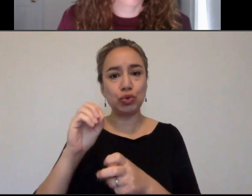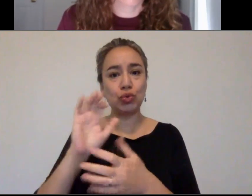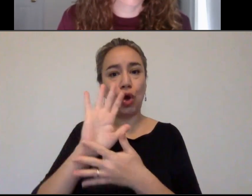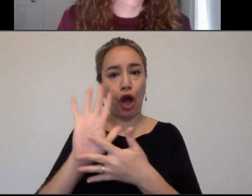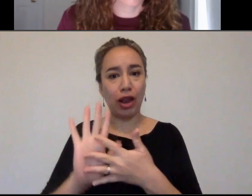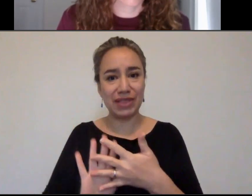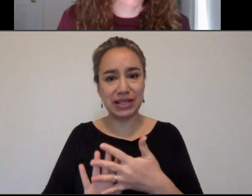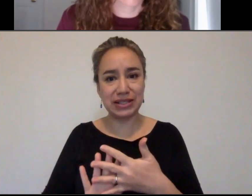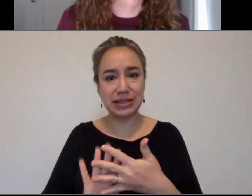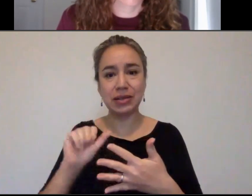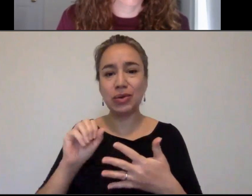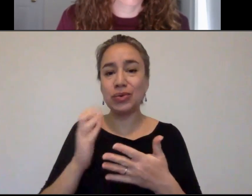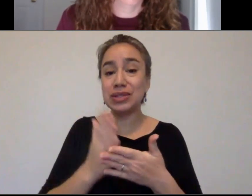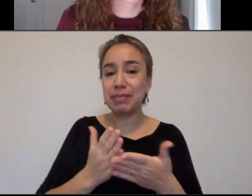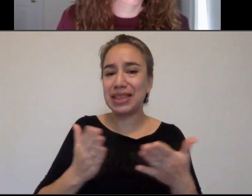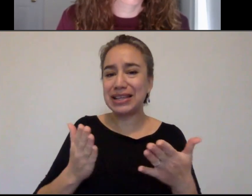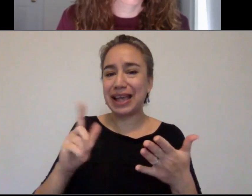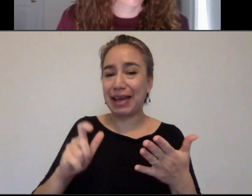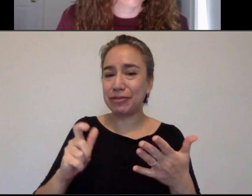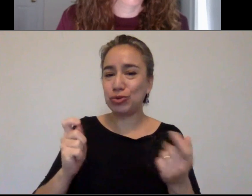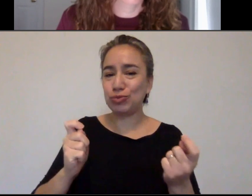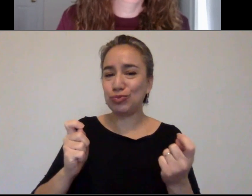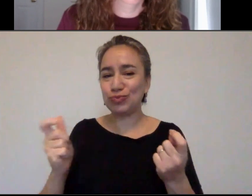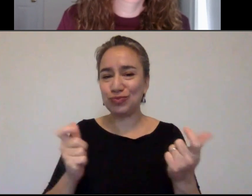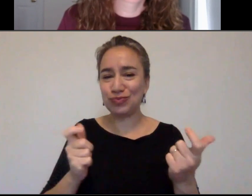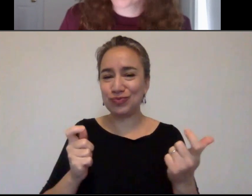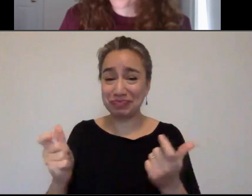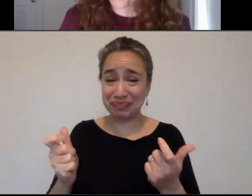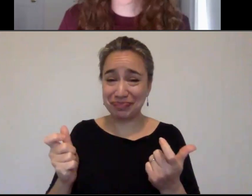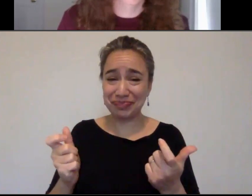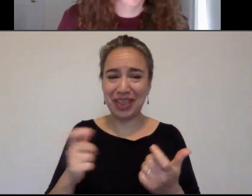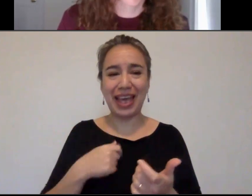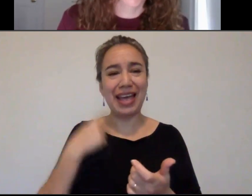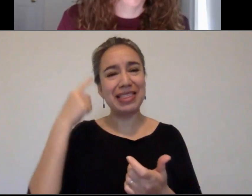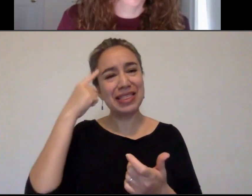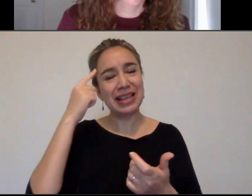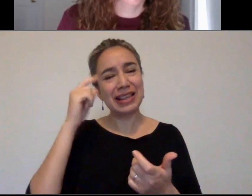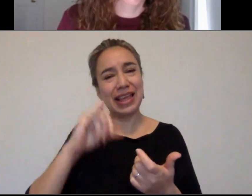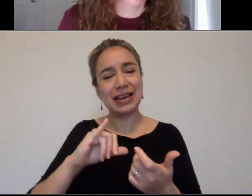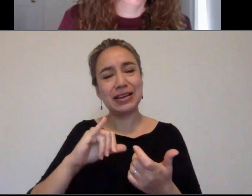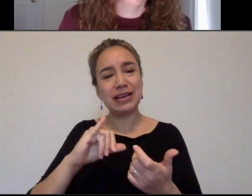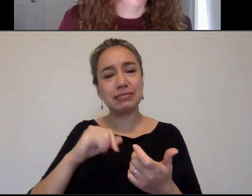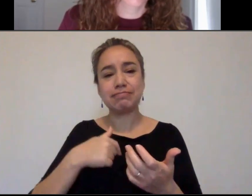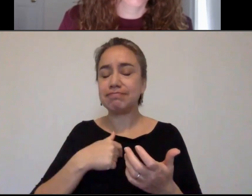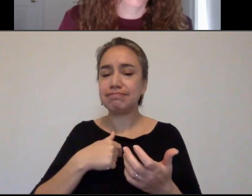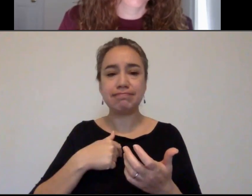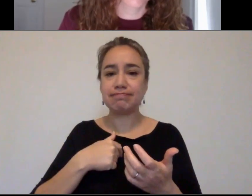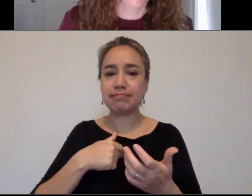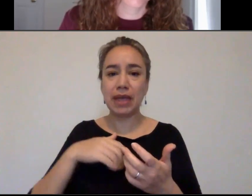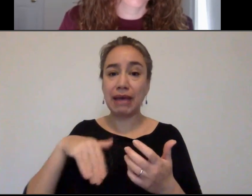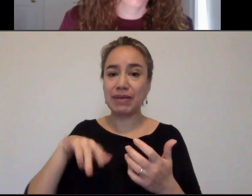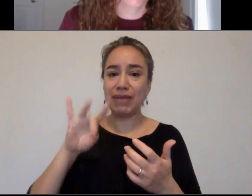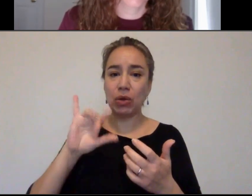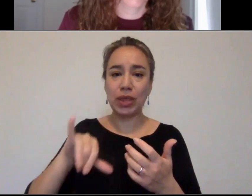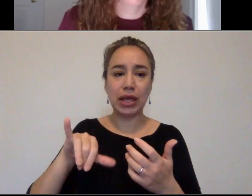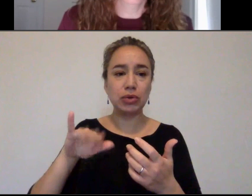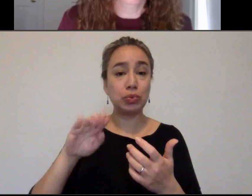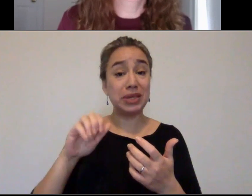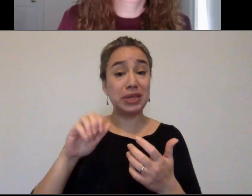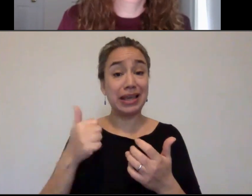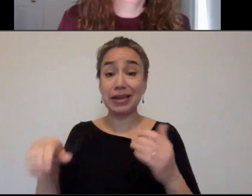have to go. And I do think that it's, I haven't found it to be any more or less